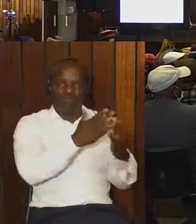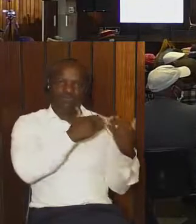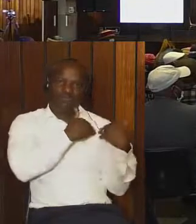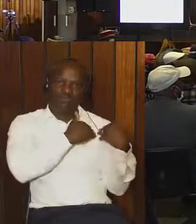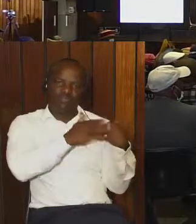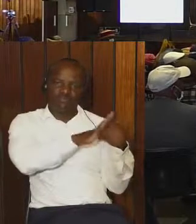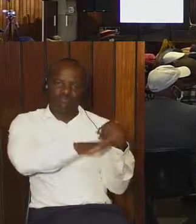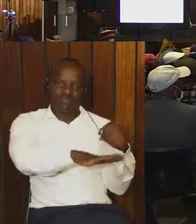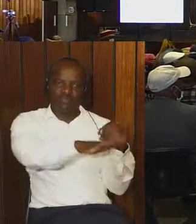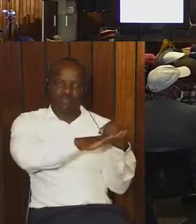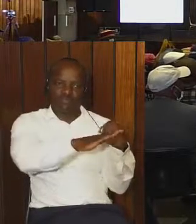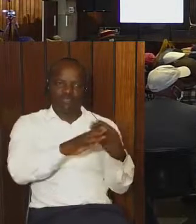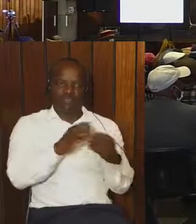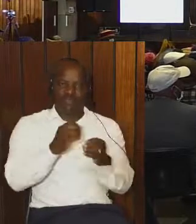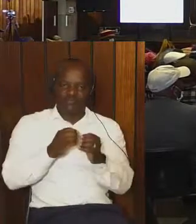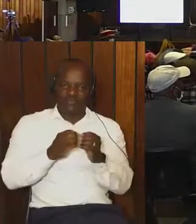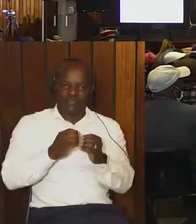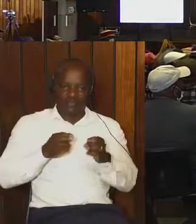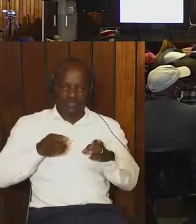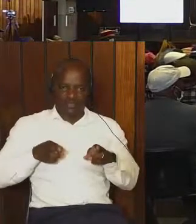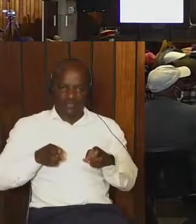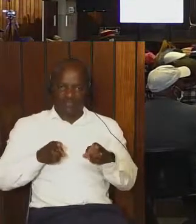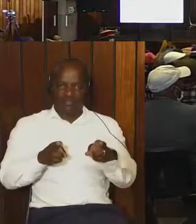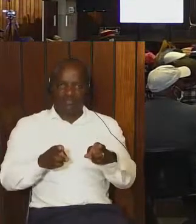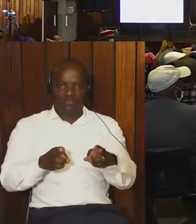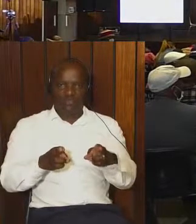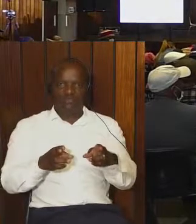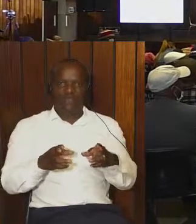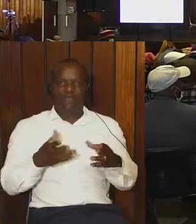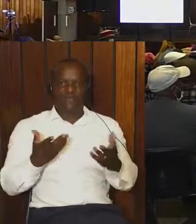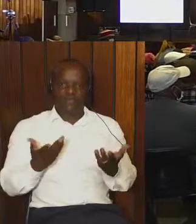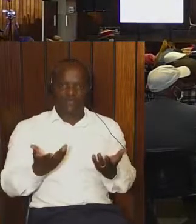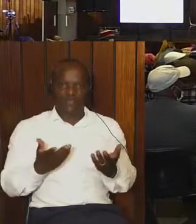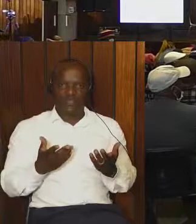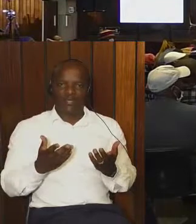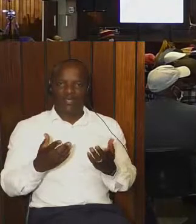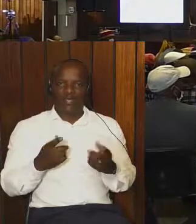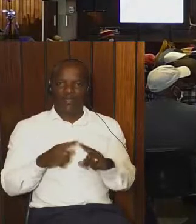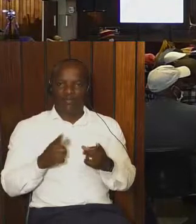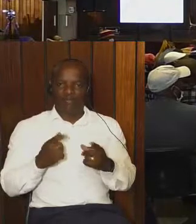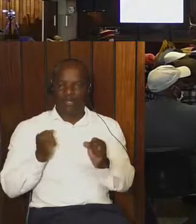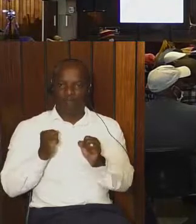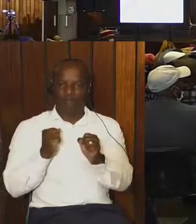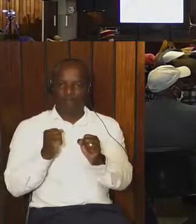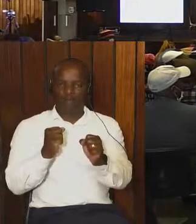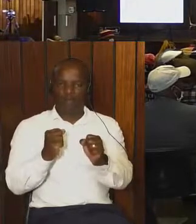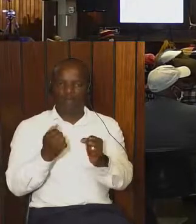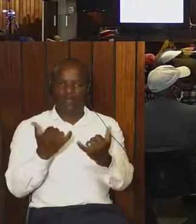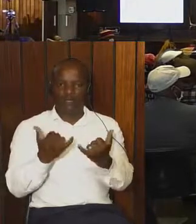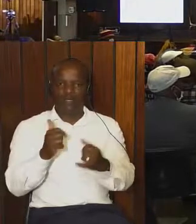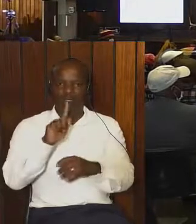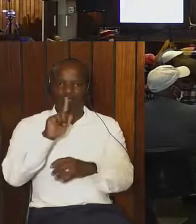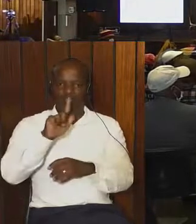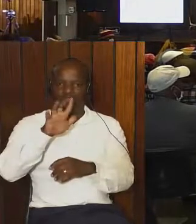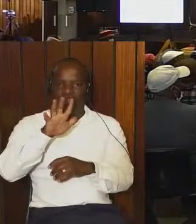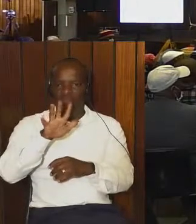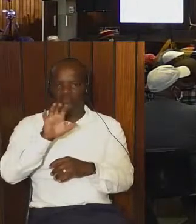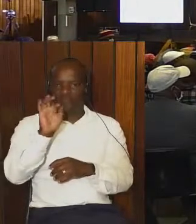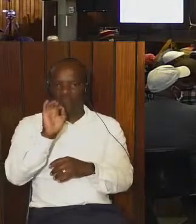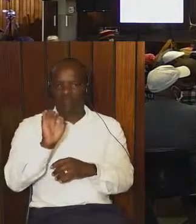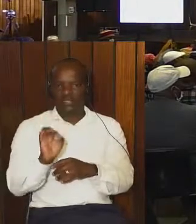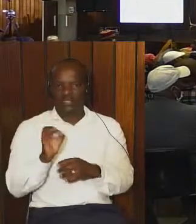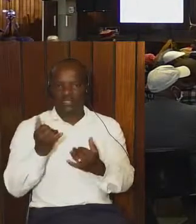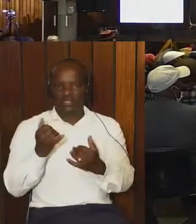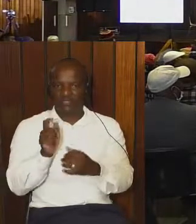tla ke lokisa tsela and then ke tlo sa batho from kamo ke ba isa ka mo tseleng engwe mara ke yo tsela ebile e 75% ebile ya fela go tsoko re tsela e setse